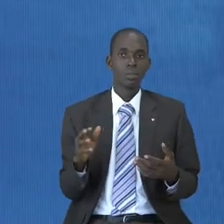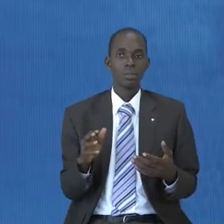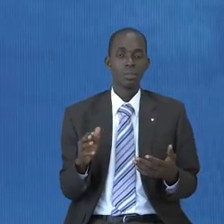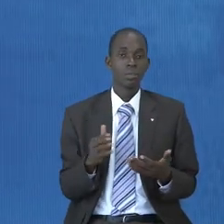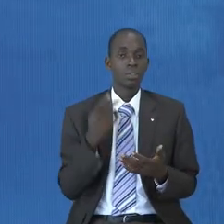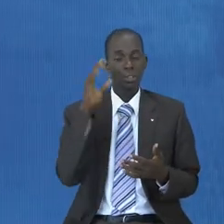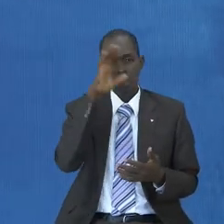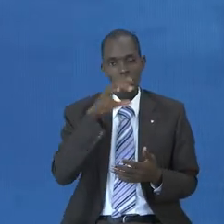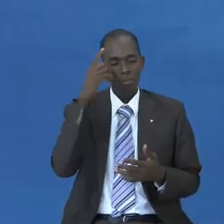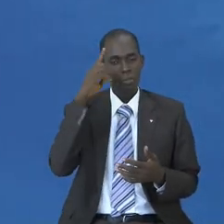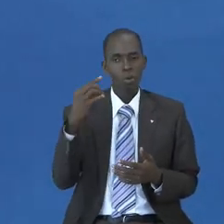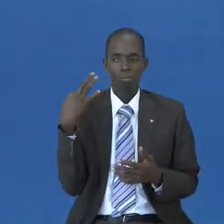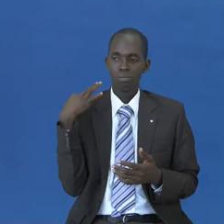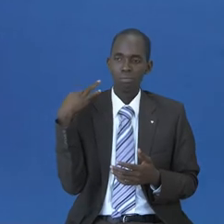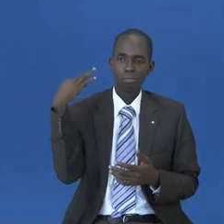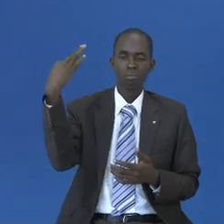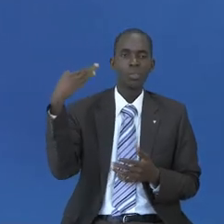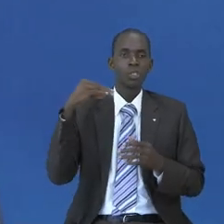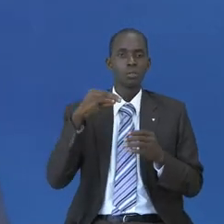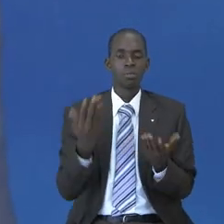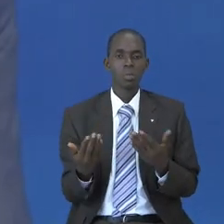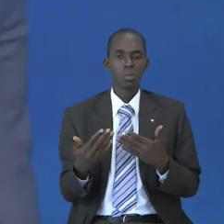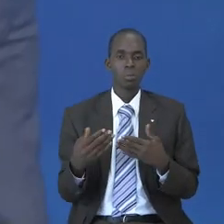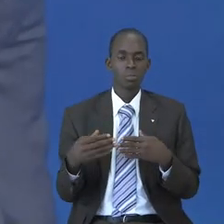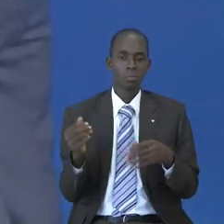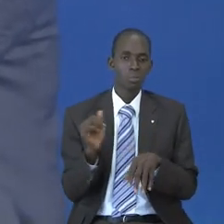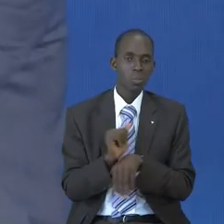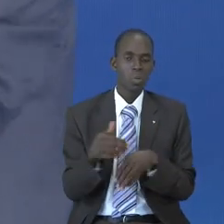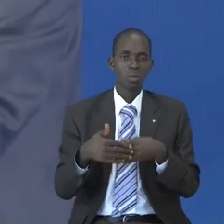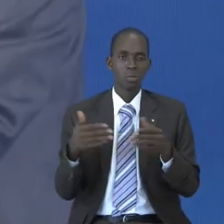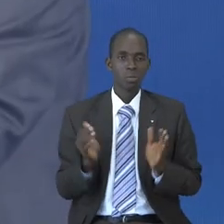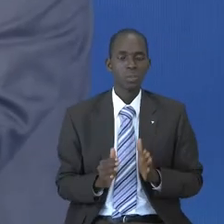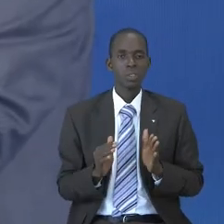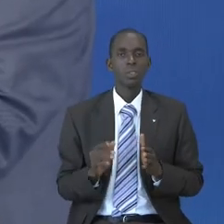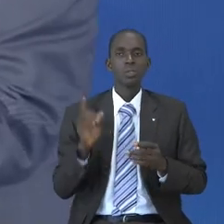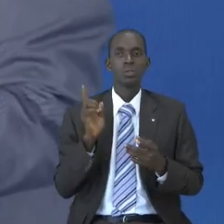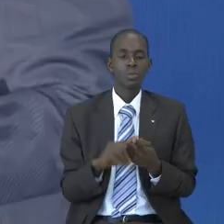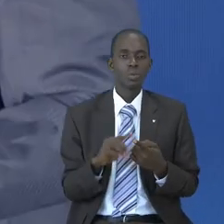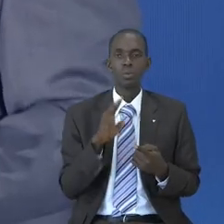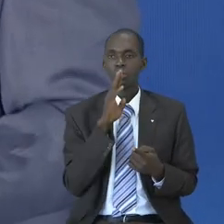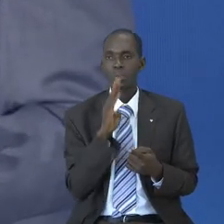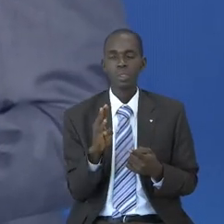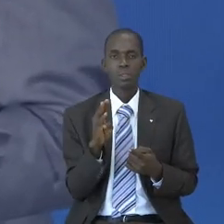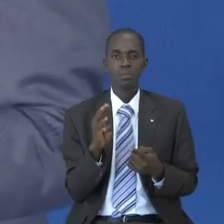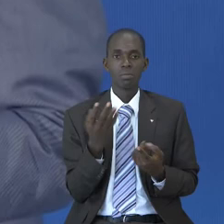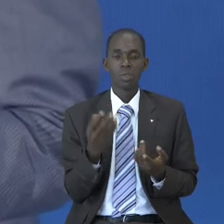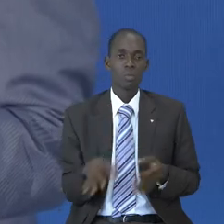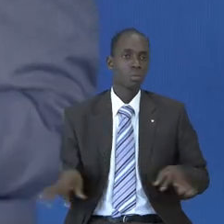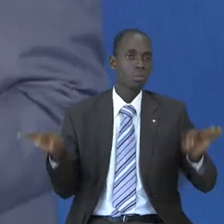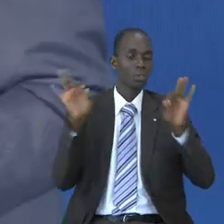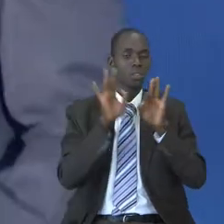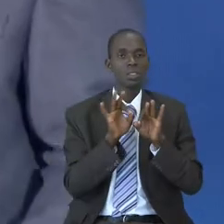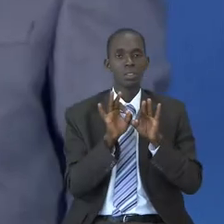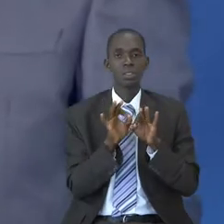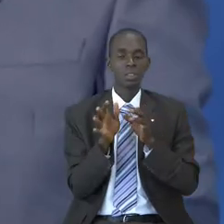election, to be eligible in a Christian society,